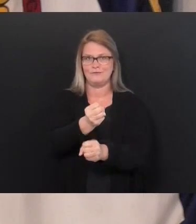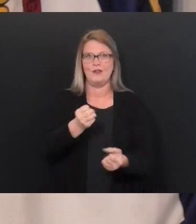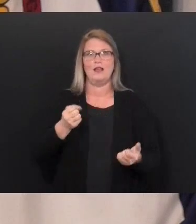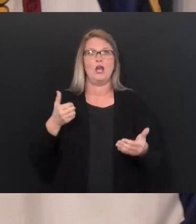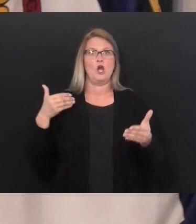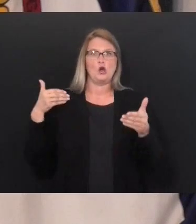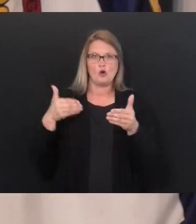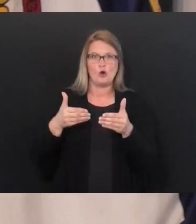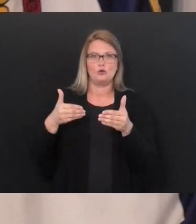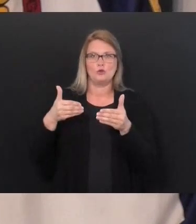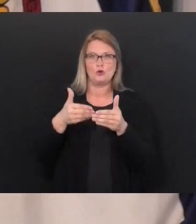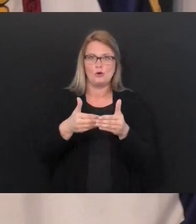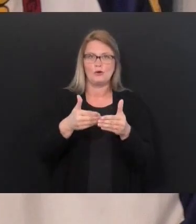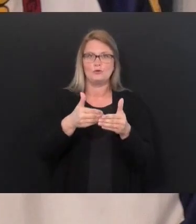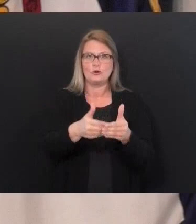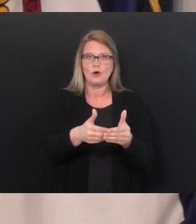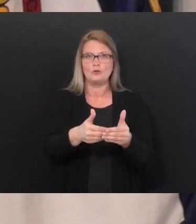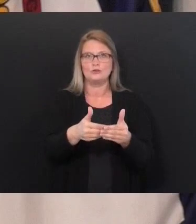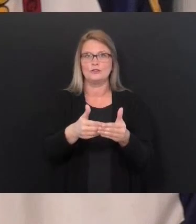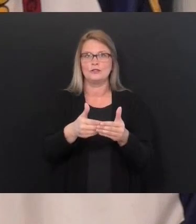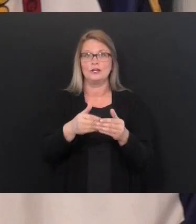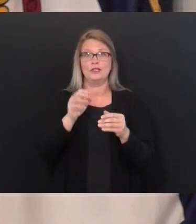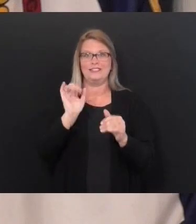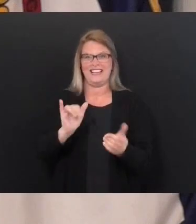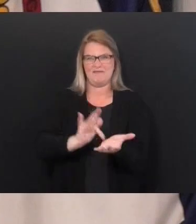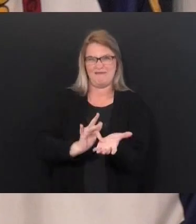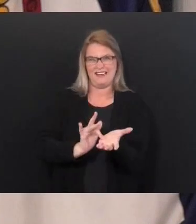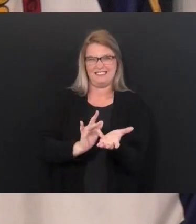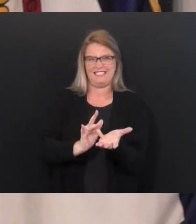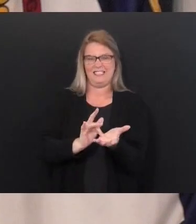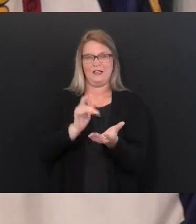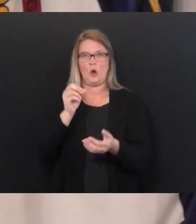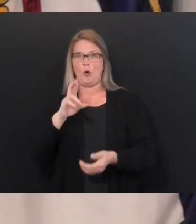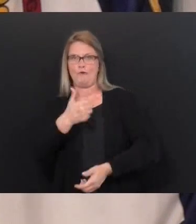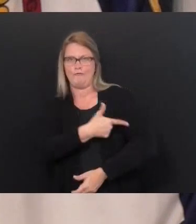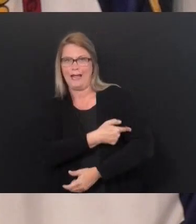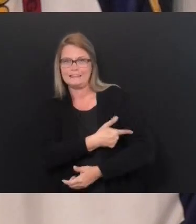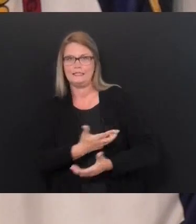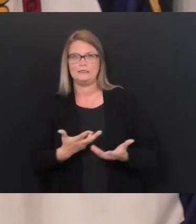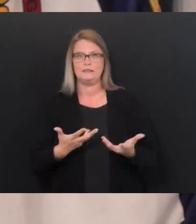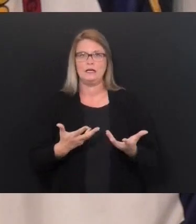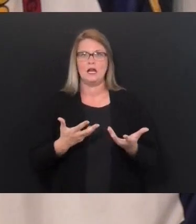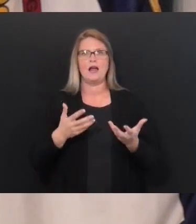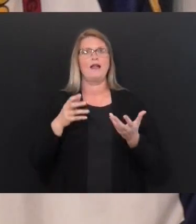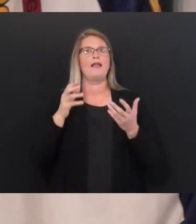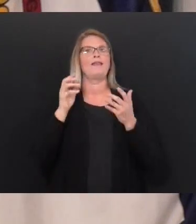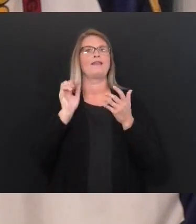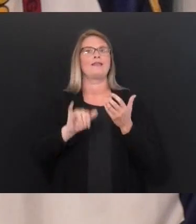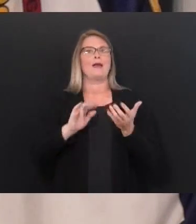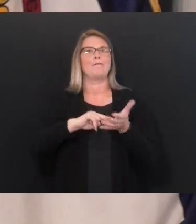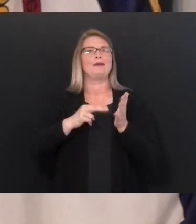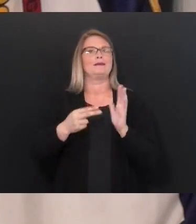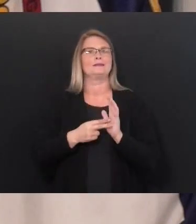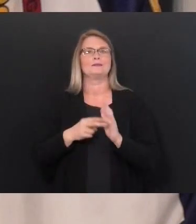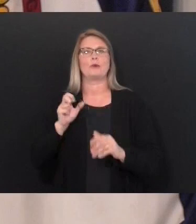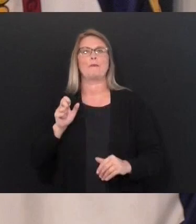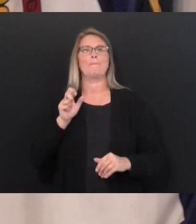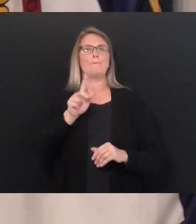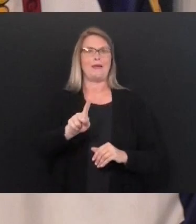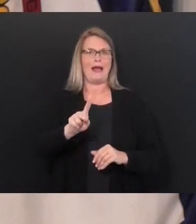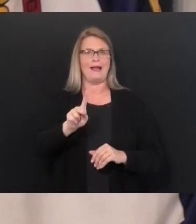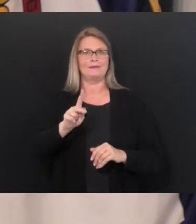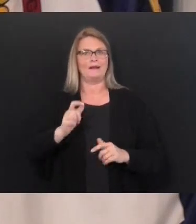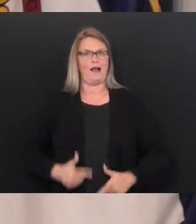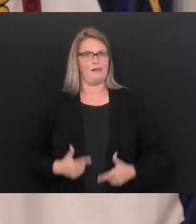closer and closer and closer to that drug or that vaccine. And then absolutely we're back to the way we